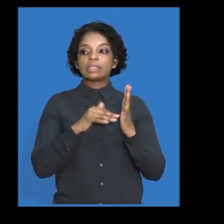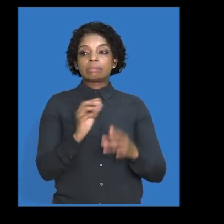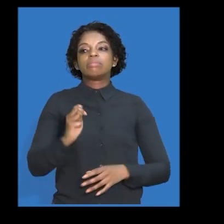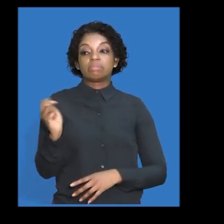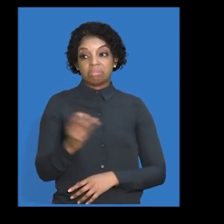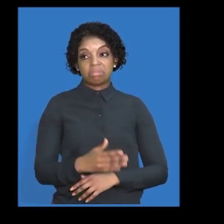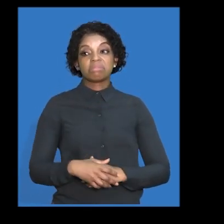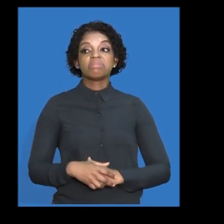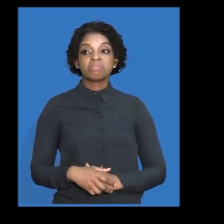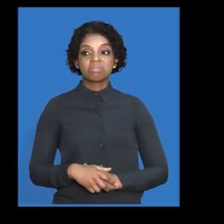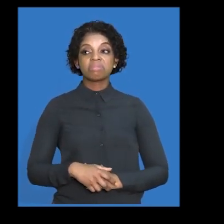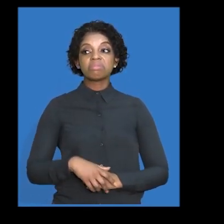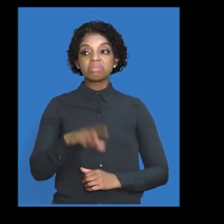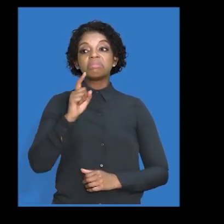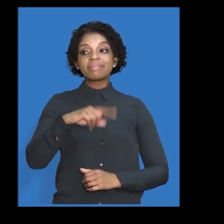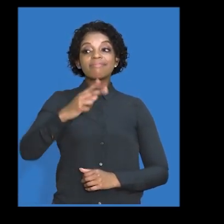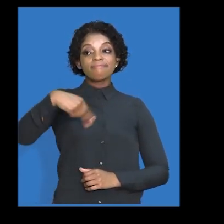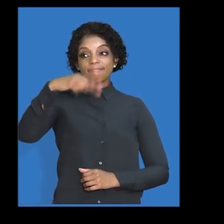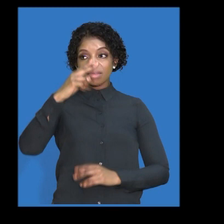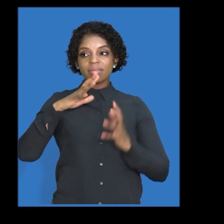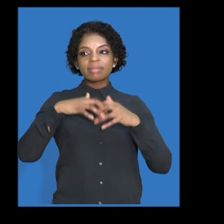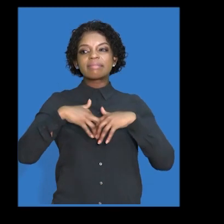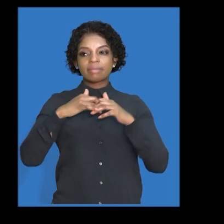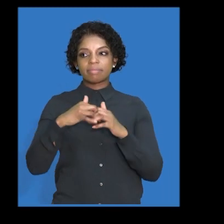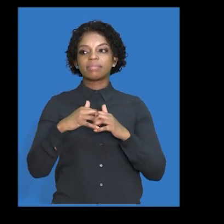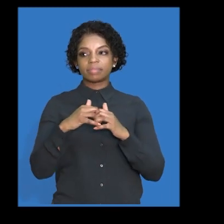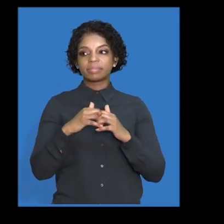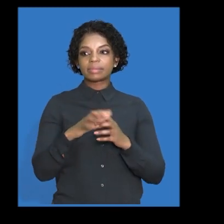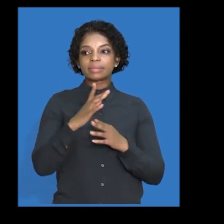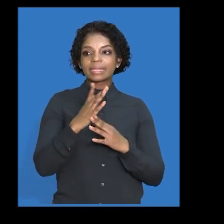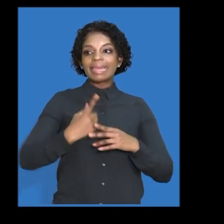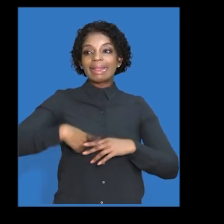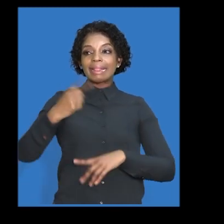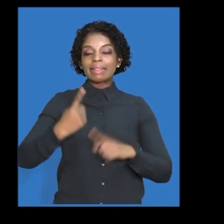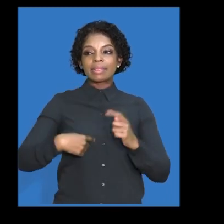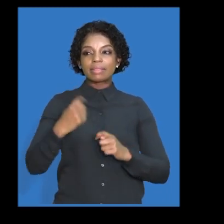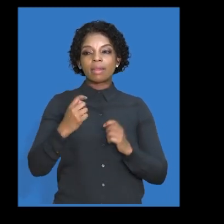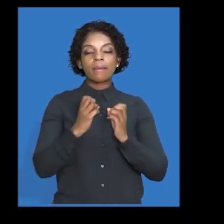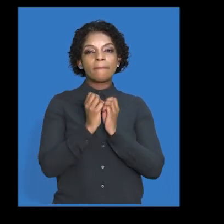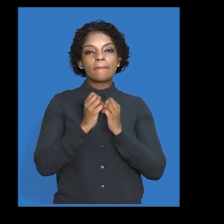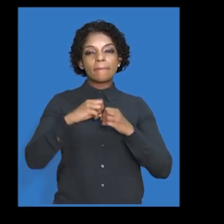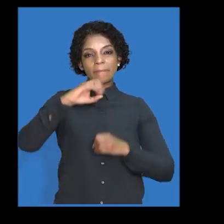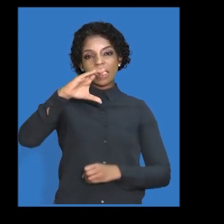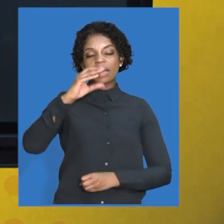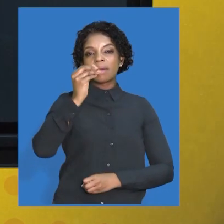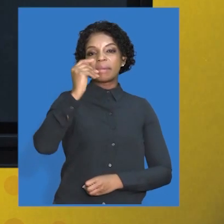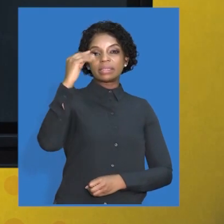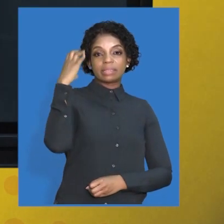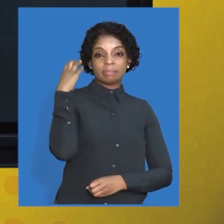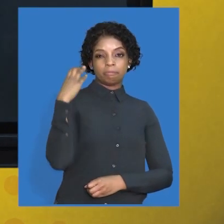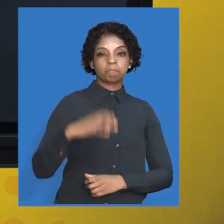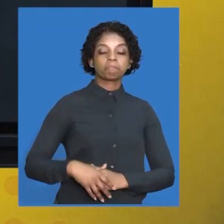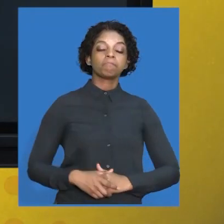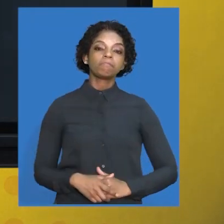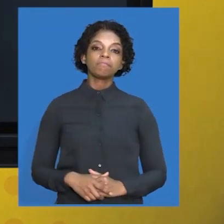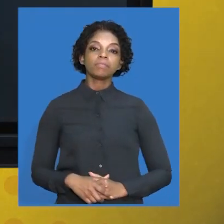establishment expenses require large startup capital, so it's going to be very costly, time